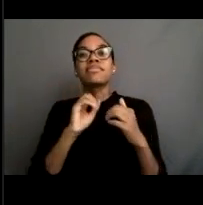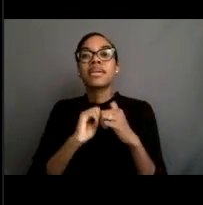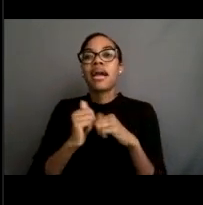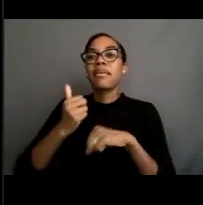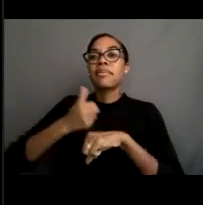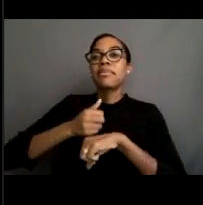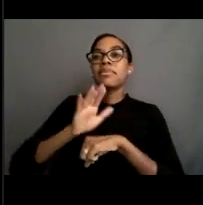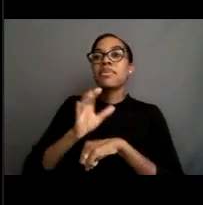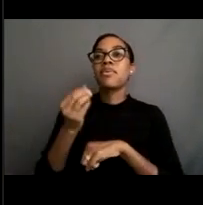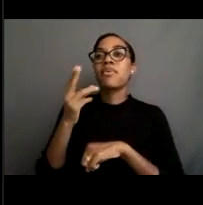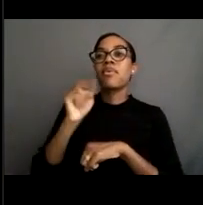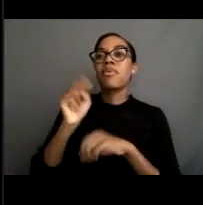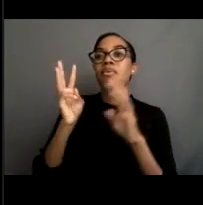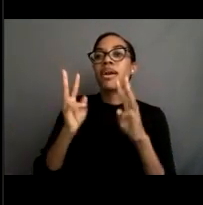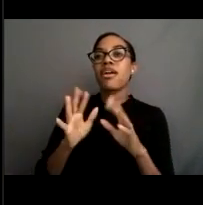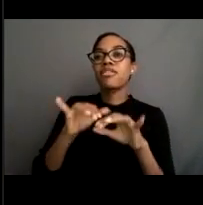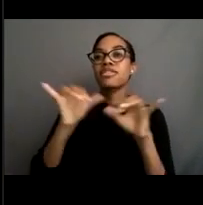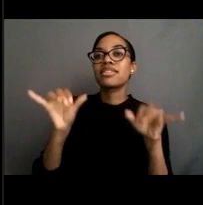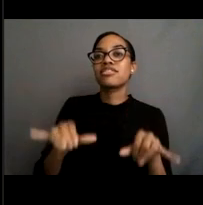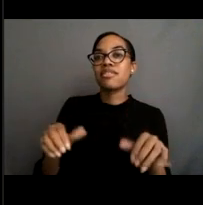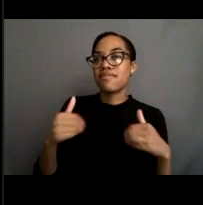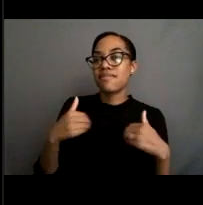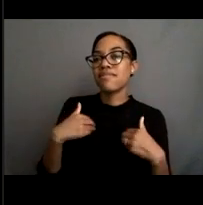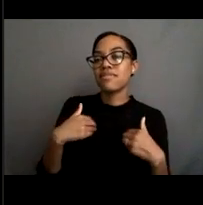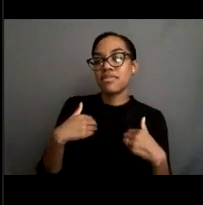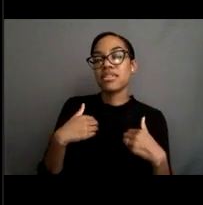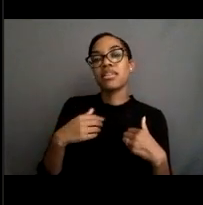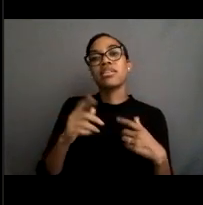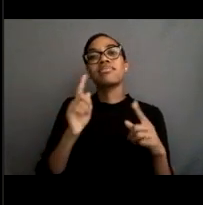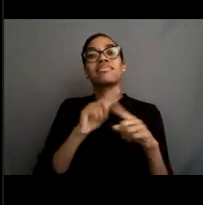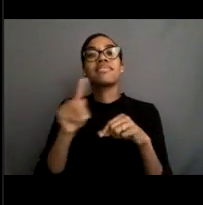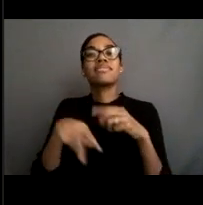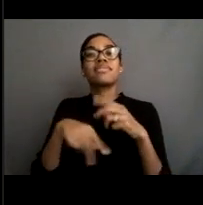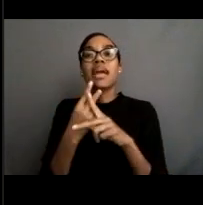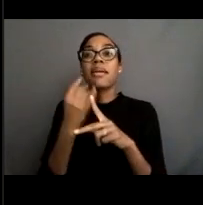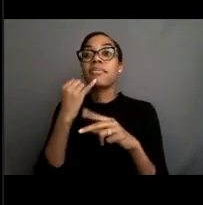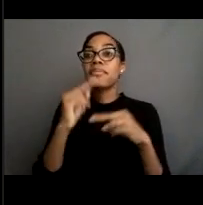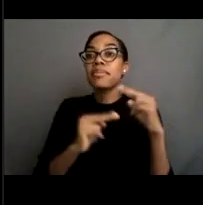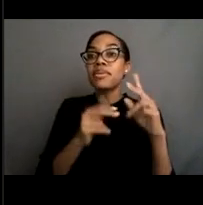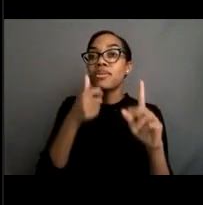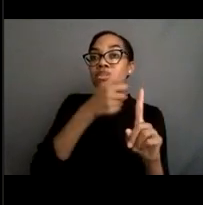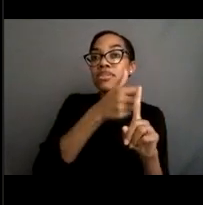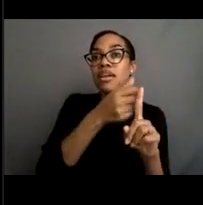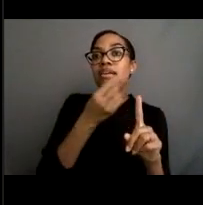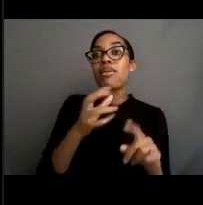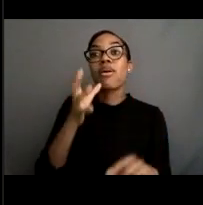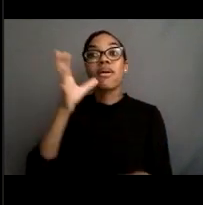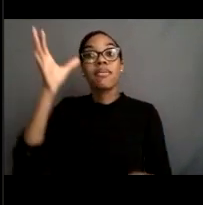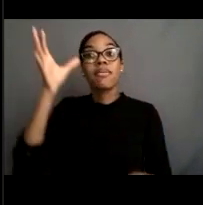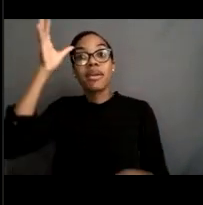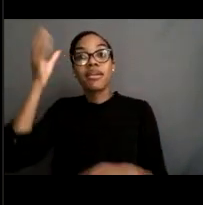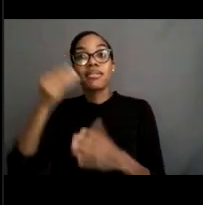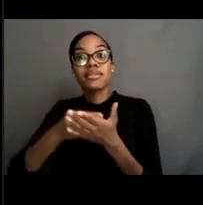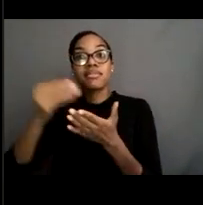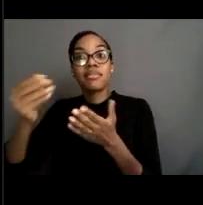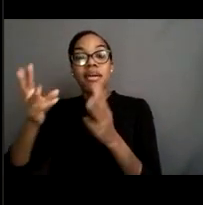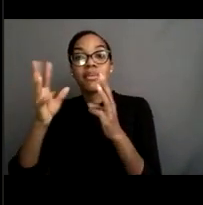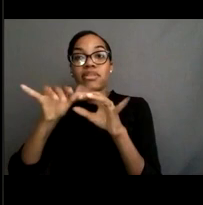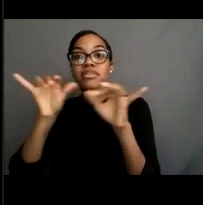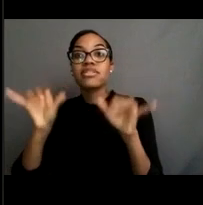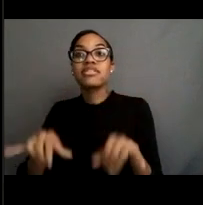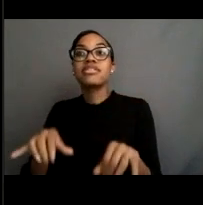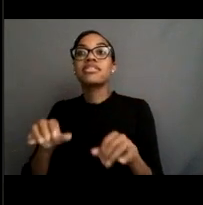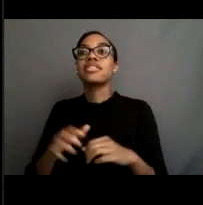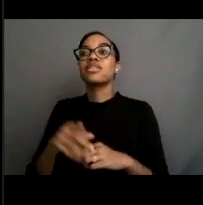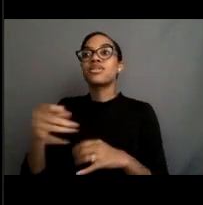station. And so there's all different types of home weather stations, whether you want to build one, or if your parents actually end up buying a weather station that you can play